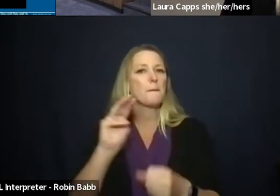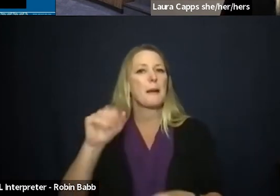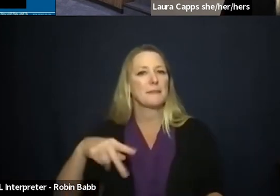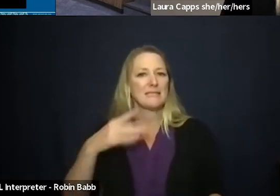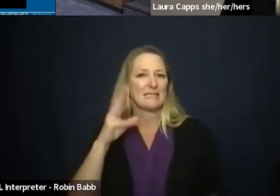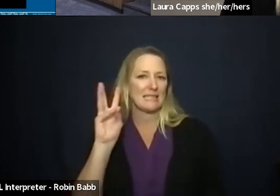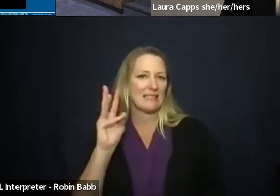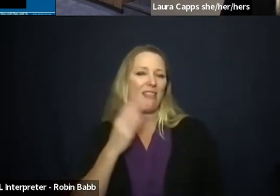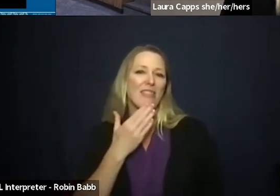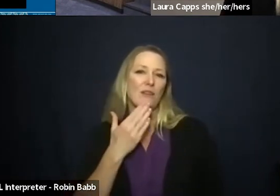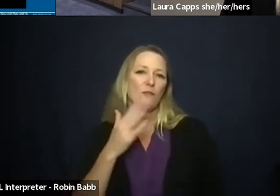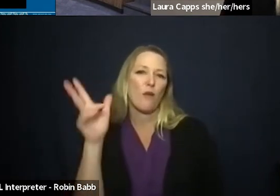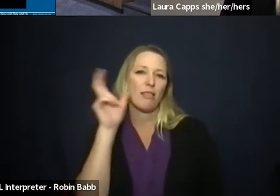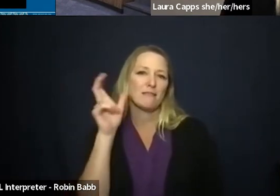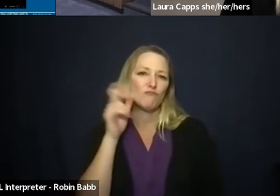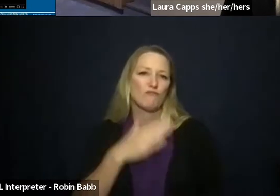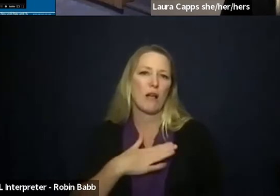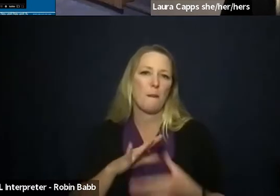comment